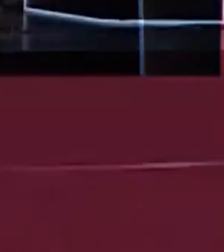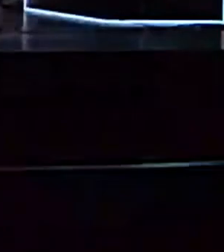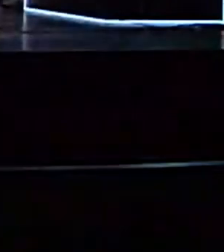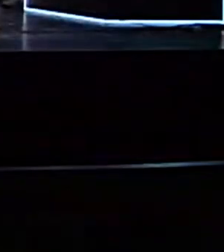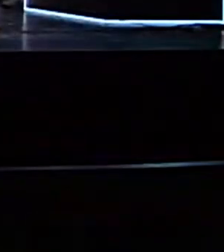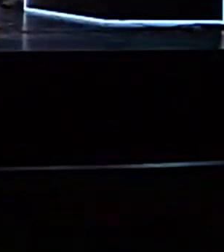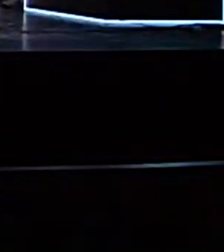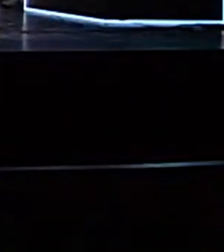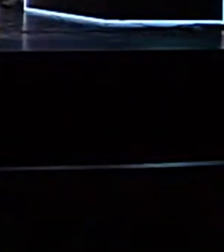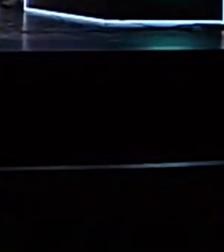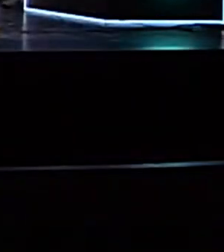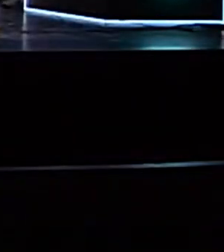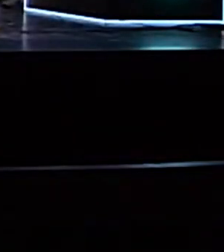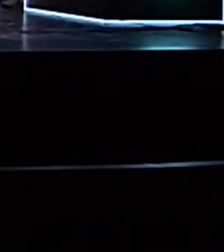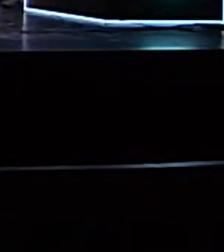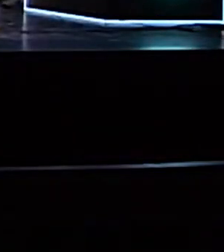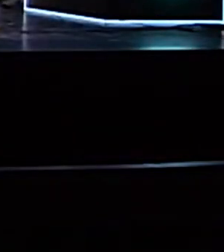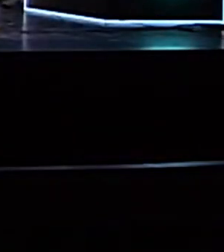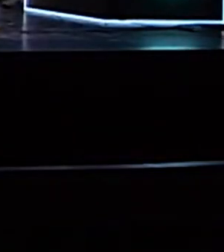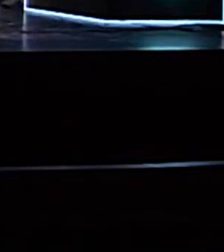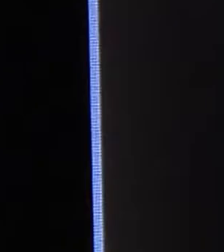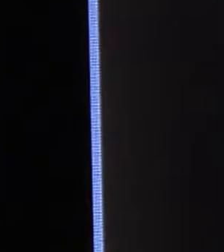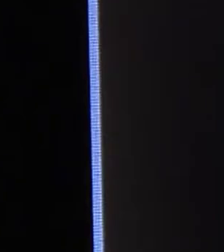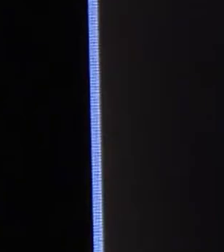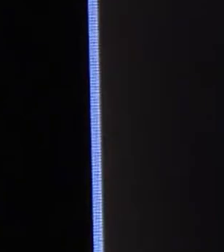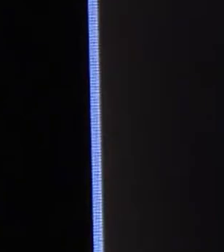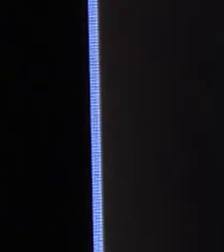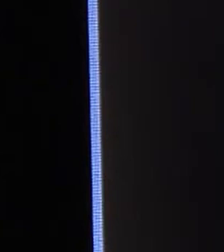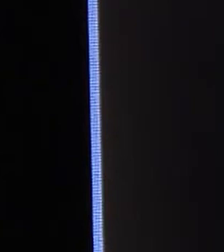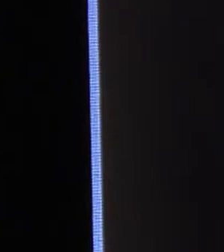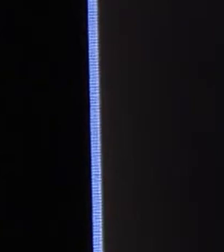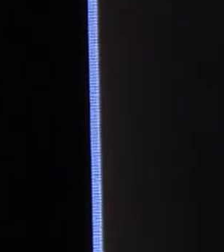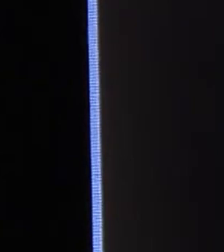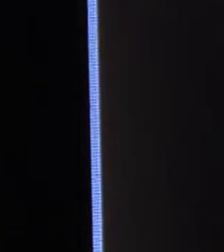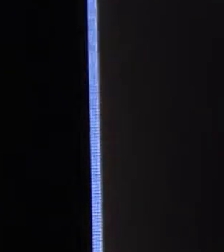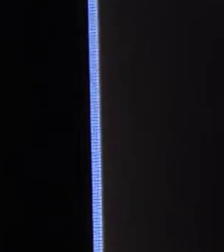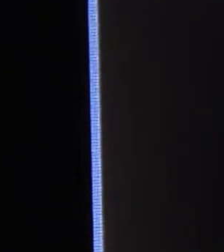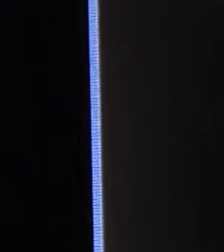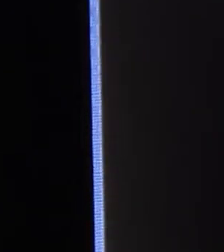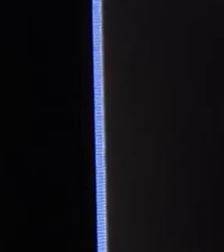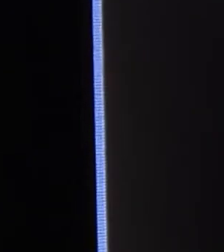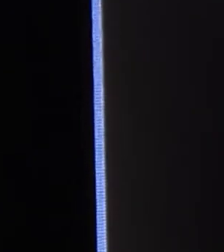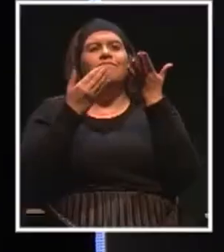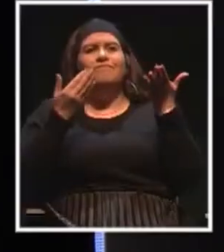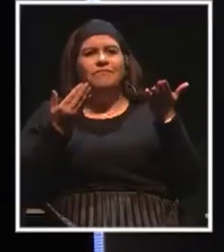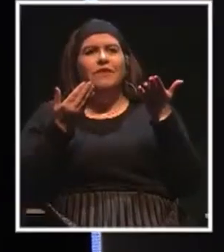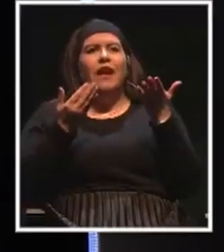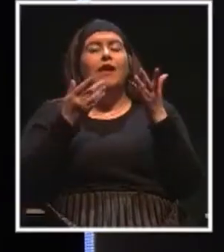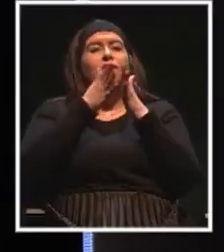Alexa, who's this, who's that? So there was definitely a movement to try to provide